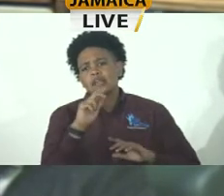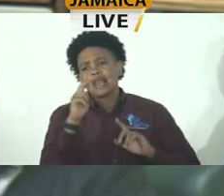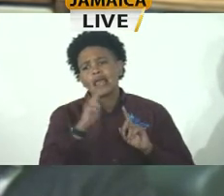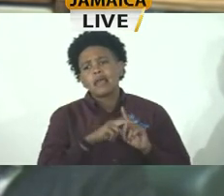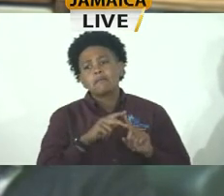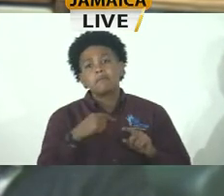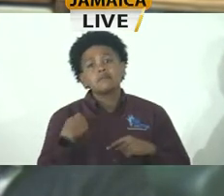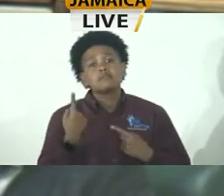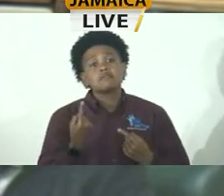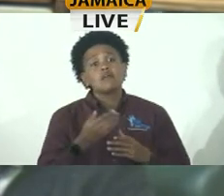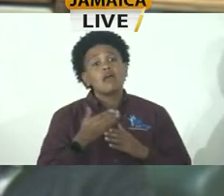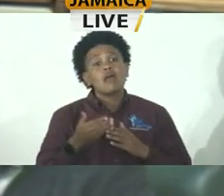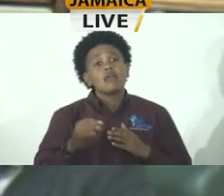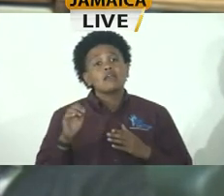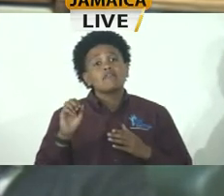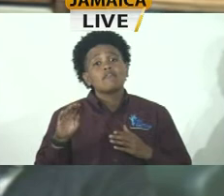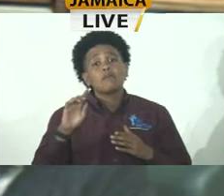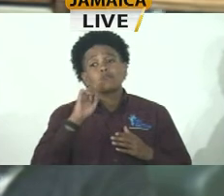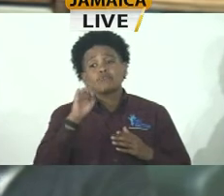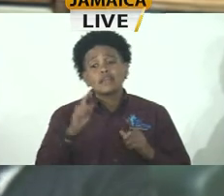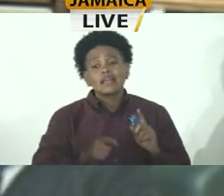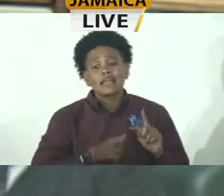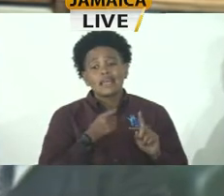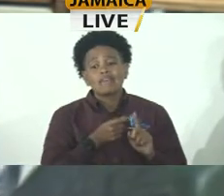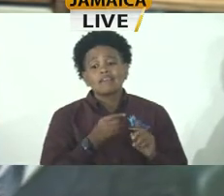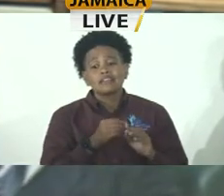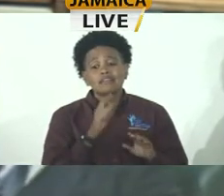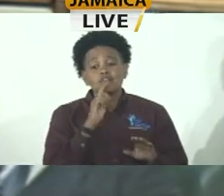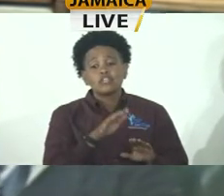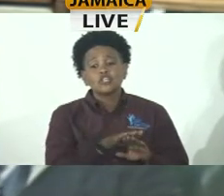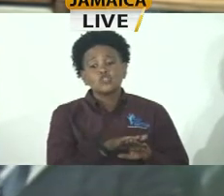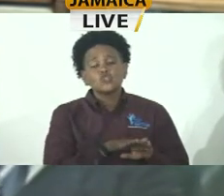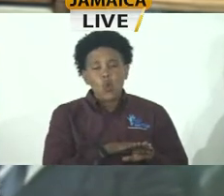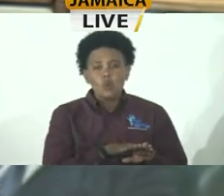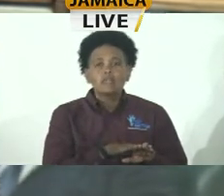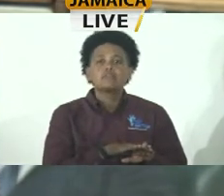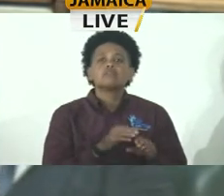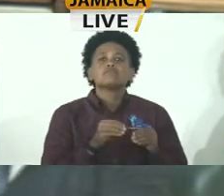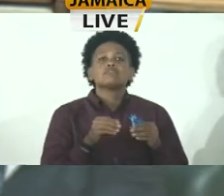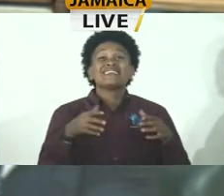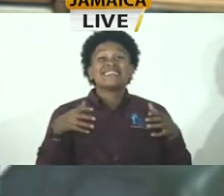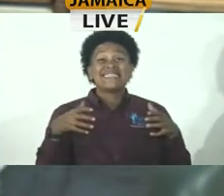the end of february have been effective in slowing down the violence